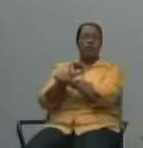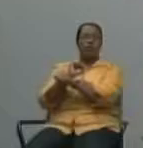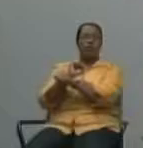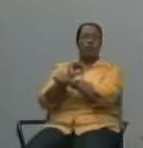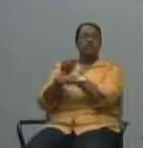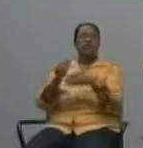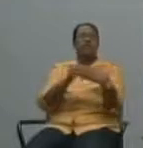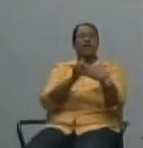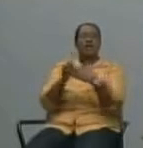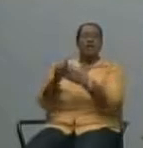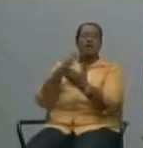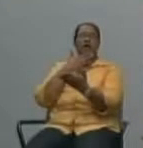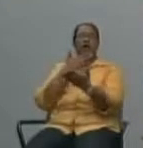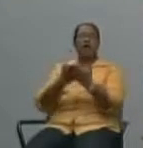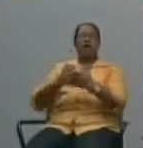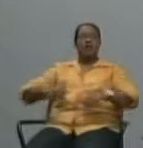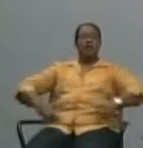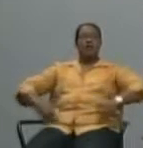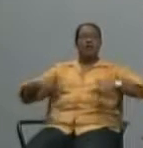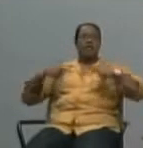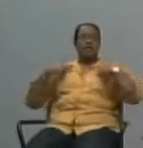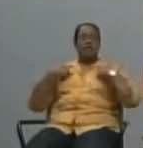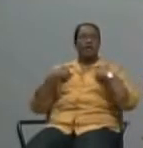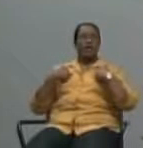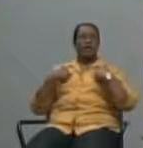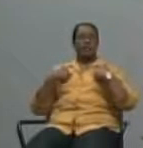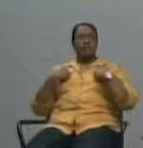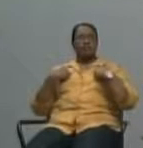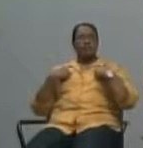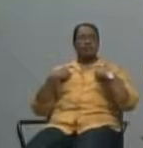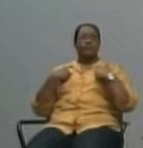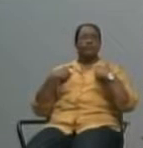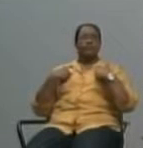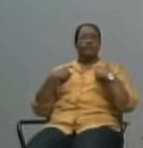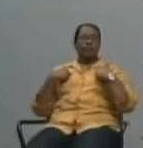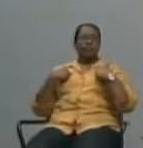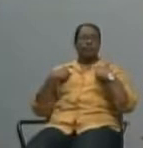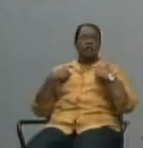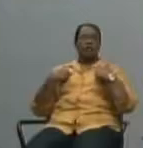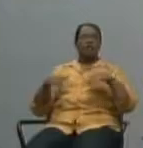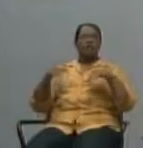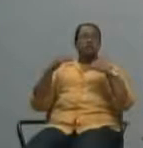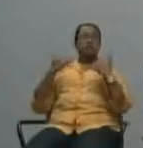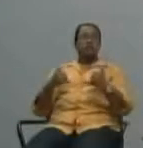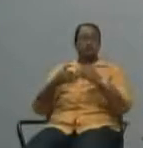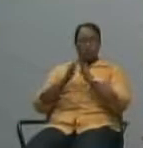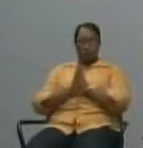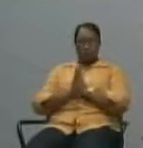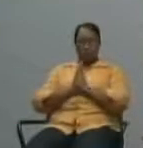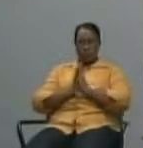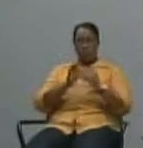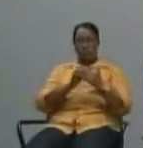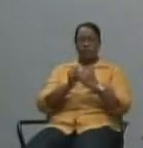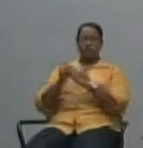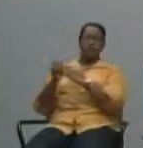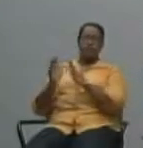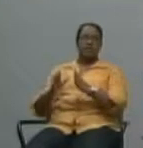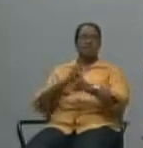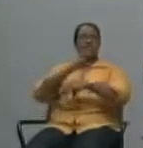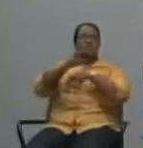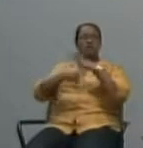life in all godliness and dignity. So let us therefore pray for the leaders of the